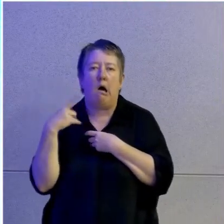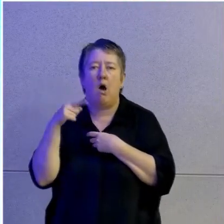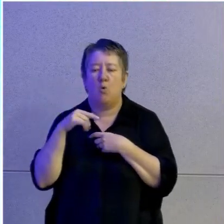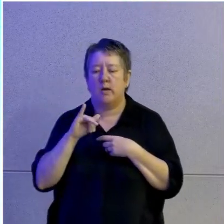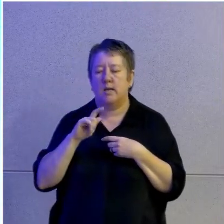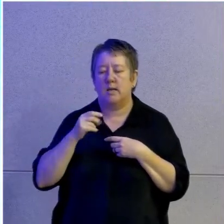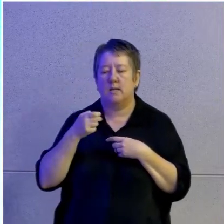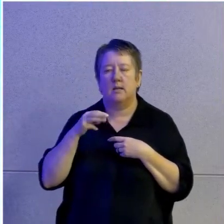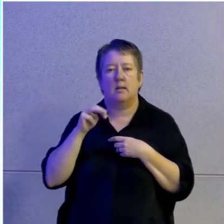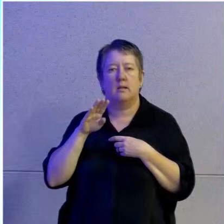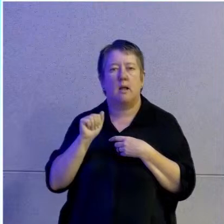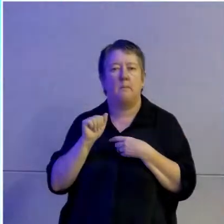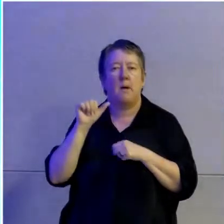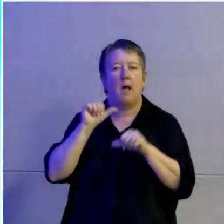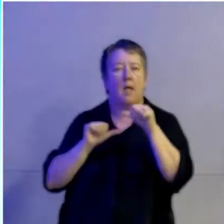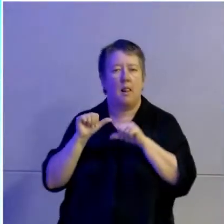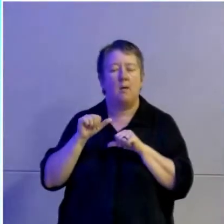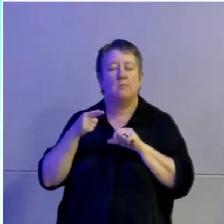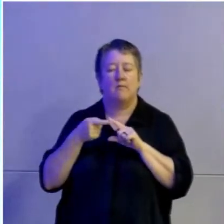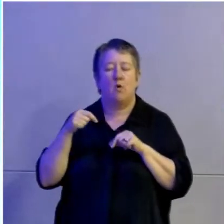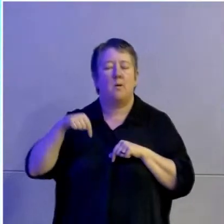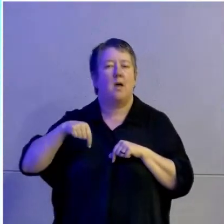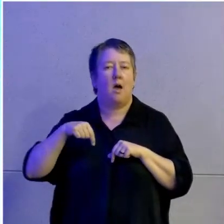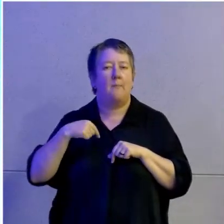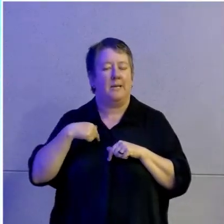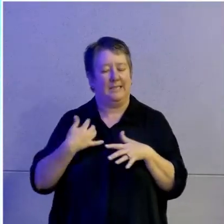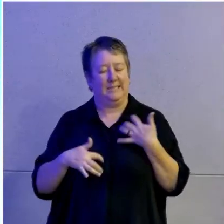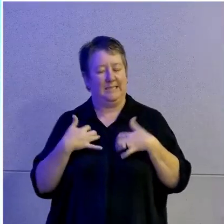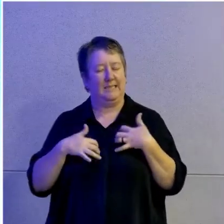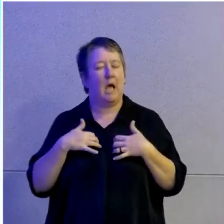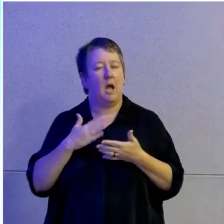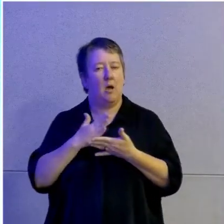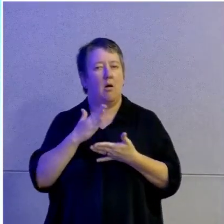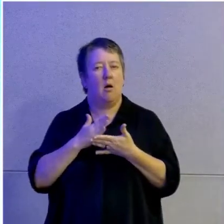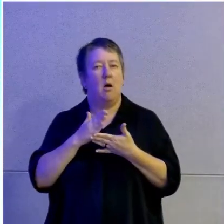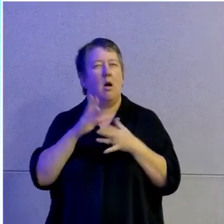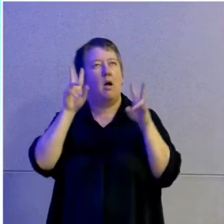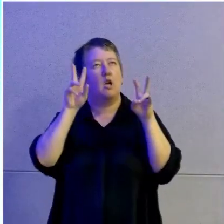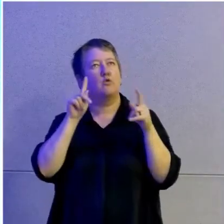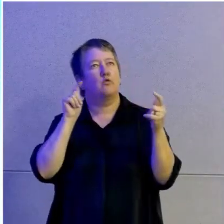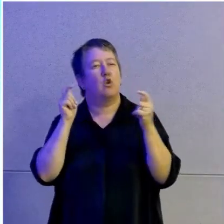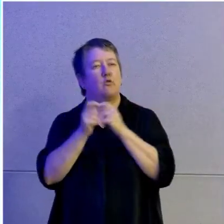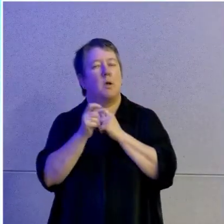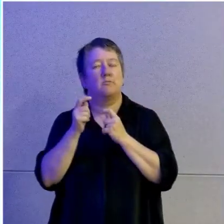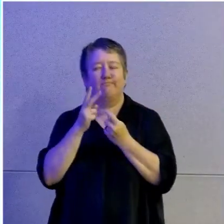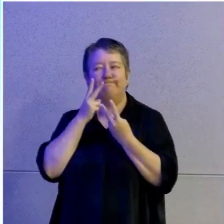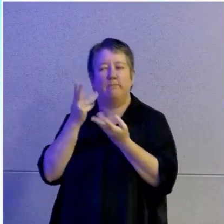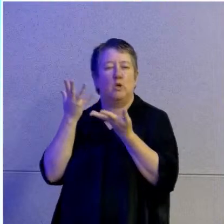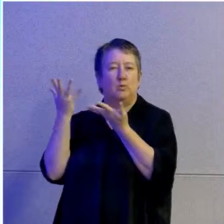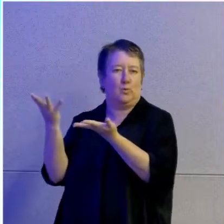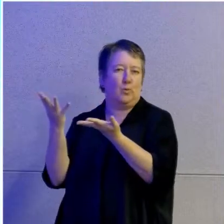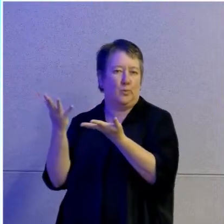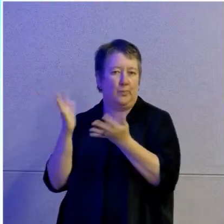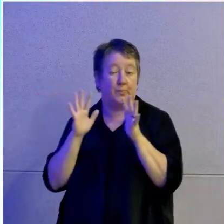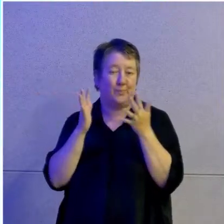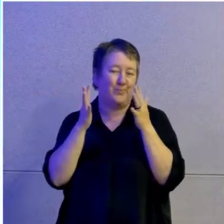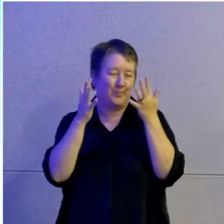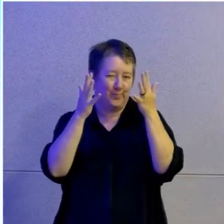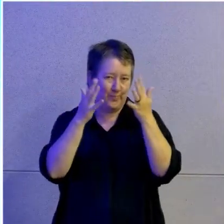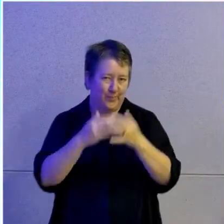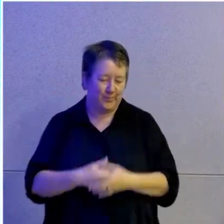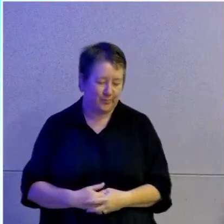so excited. I said, indeed, when we talk to the issue of transformation, this is exactly what we're talking about. So